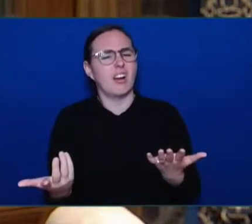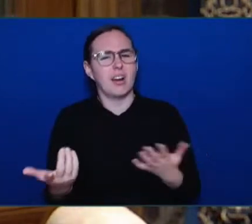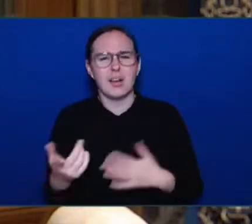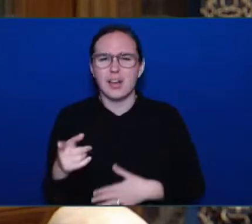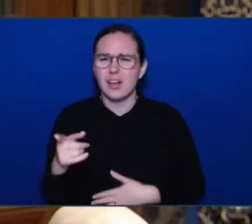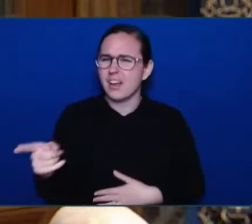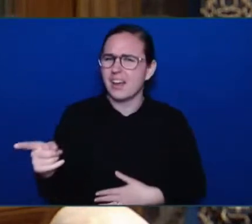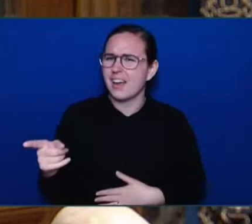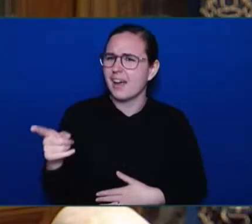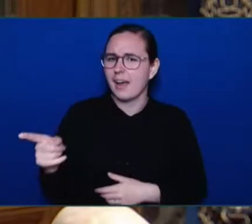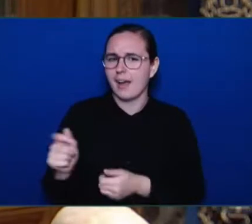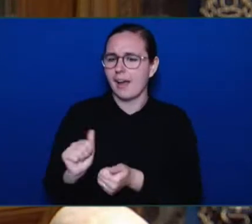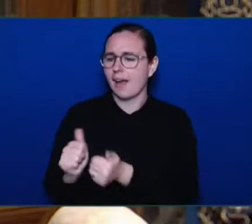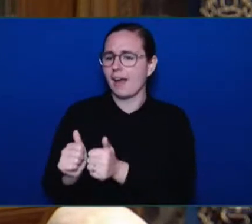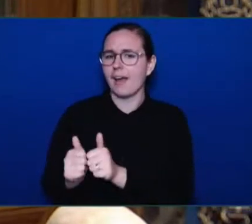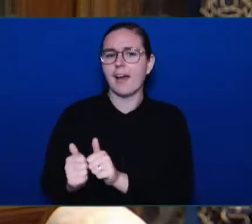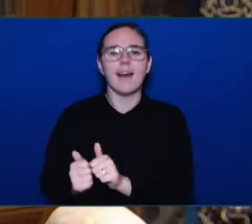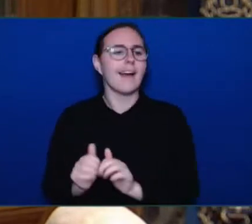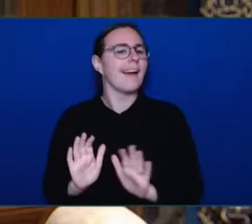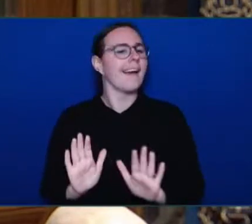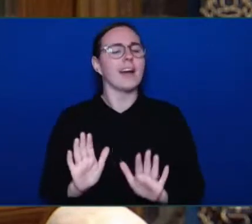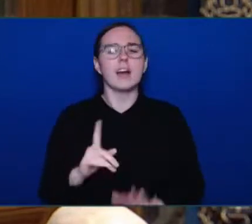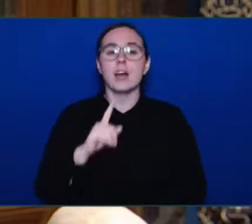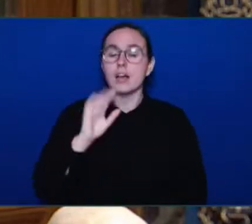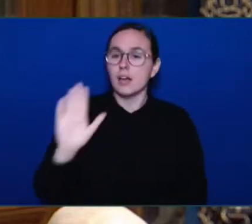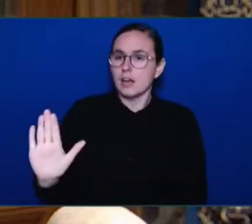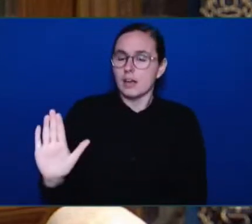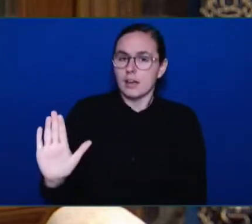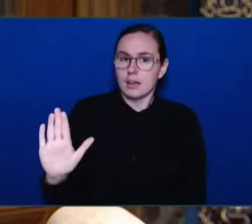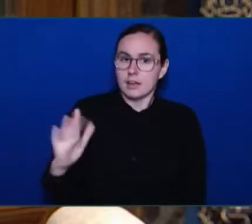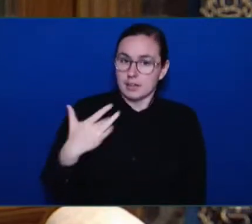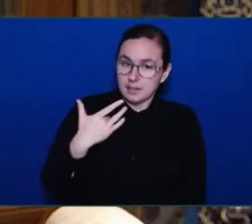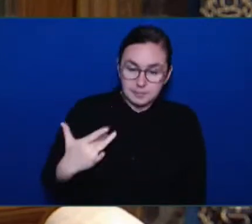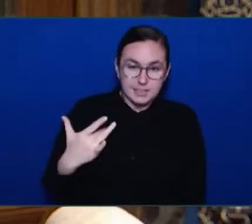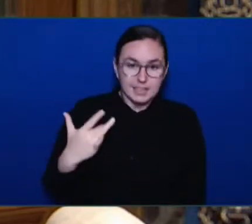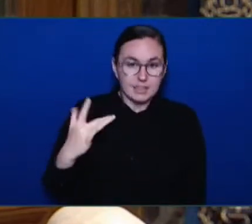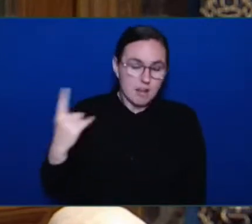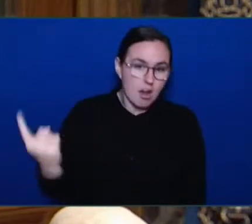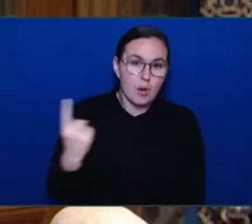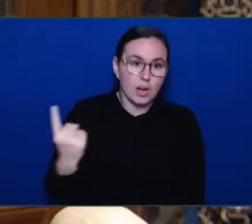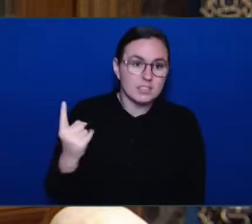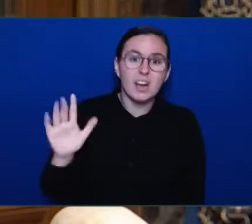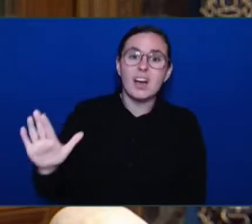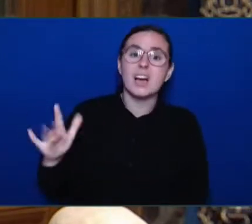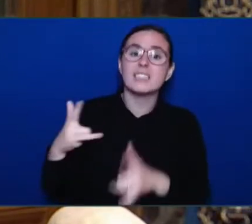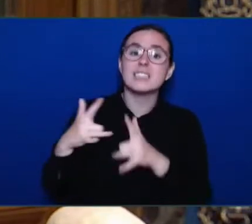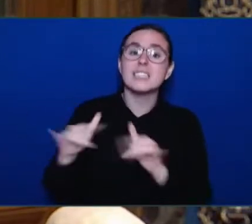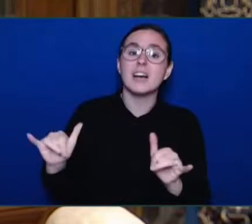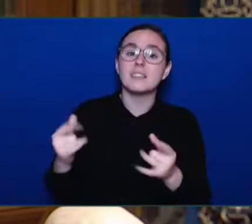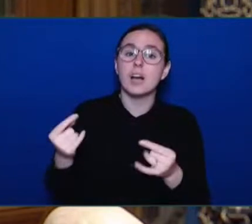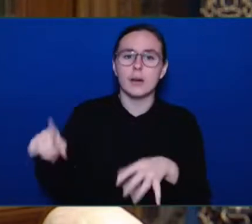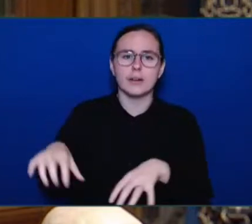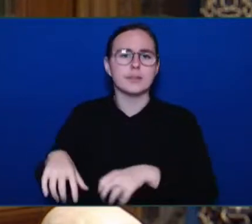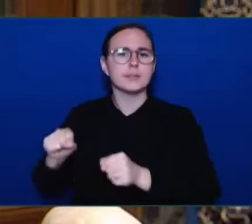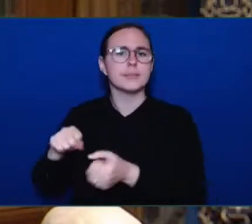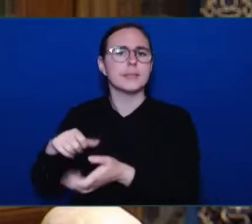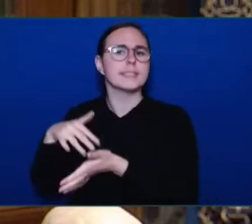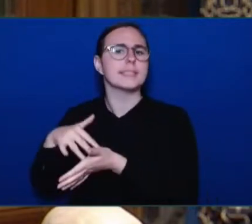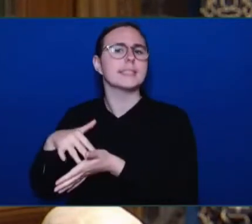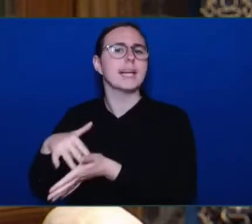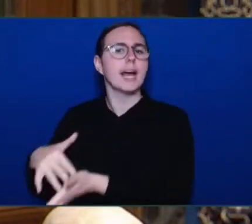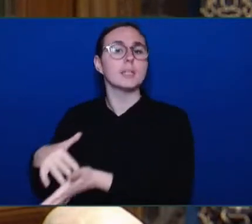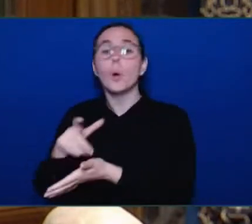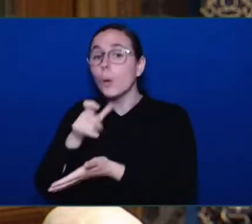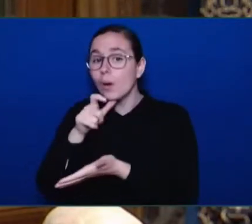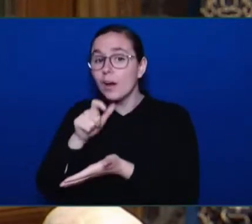what was happening? A study was being co-authored by the PHO herself. And